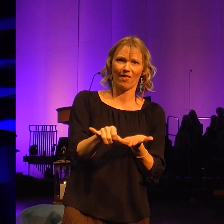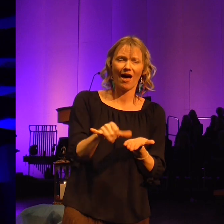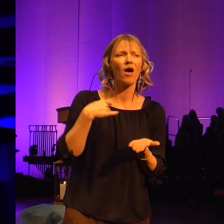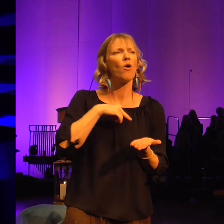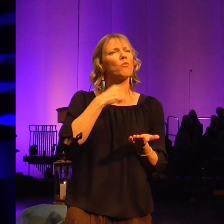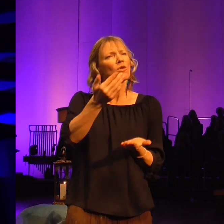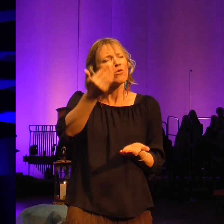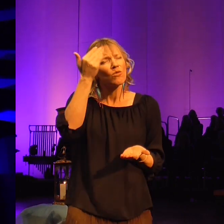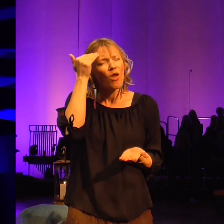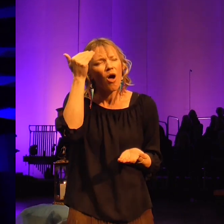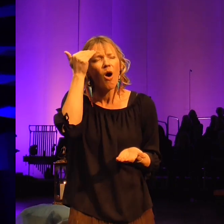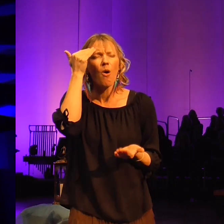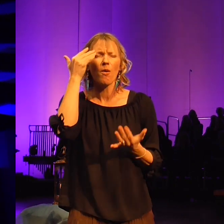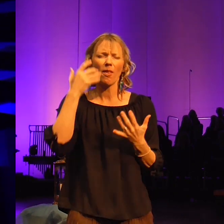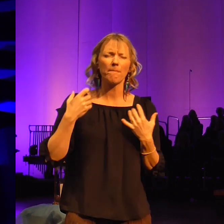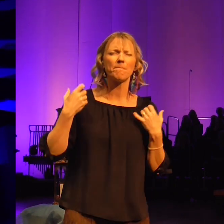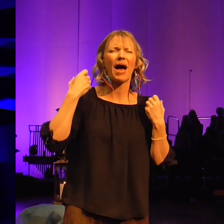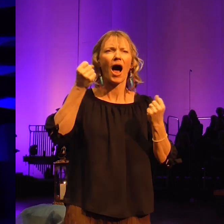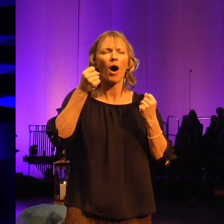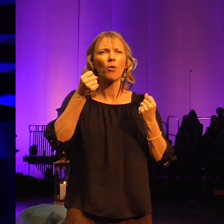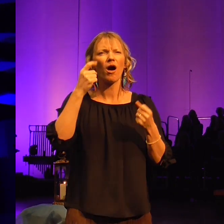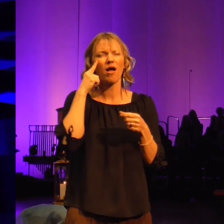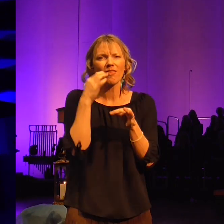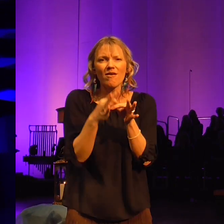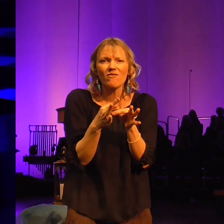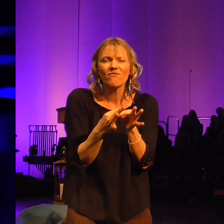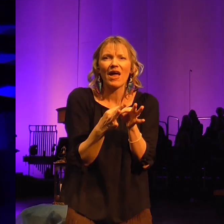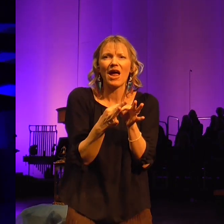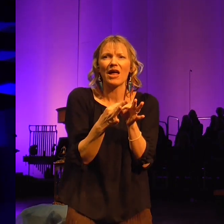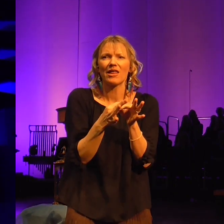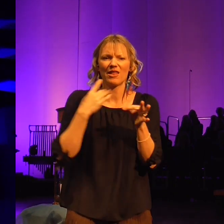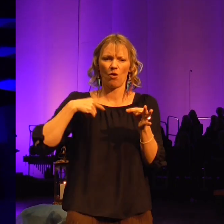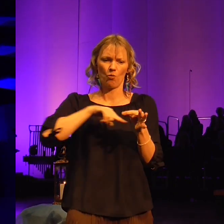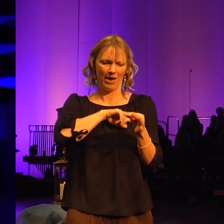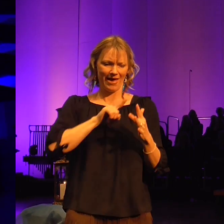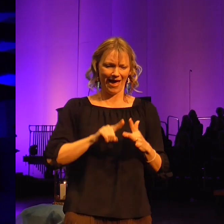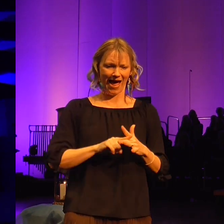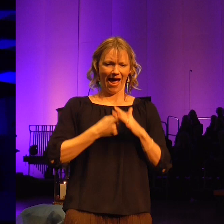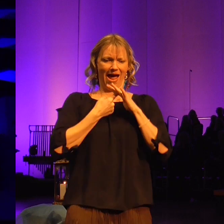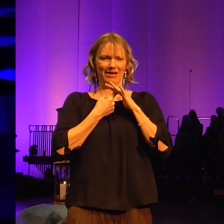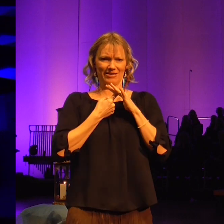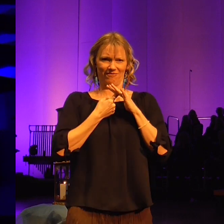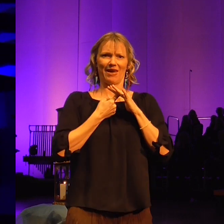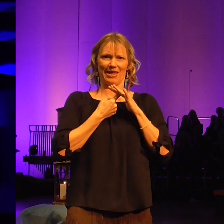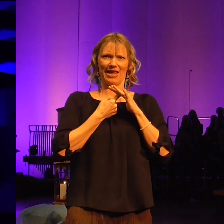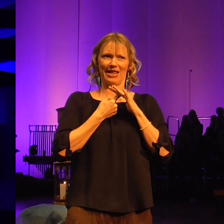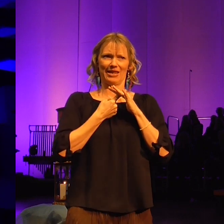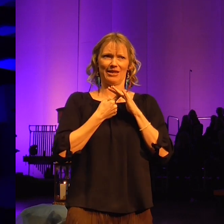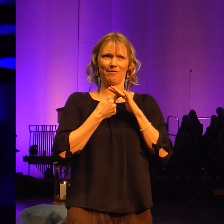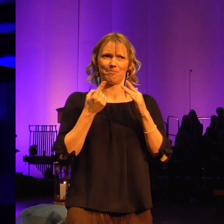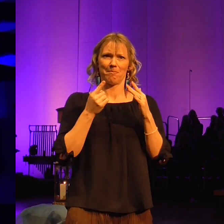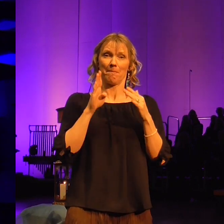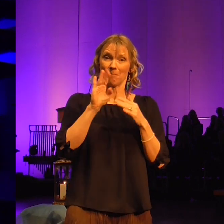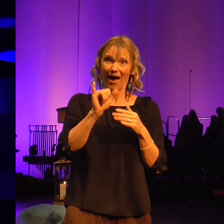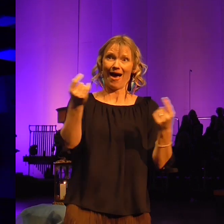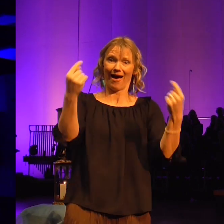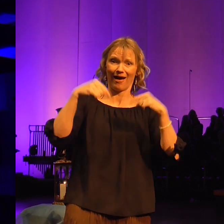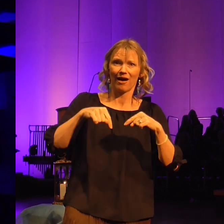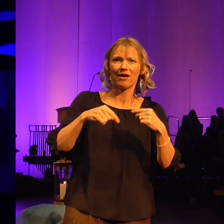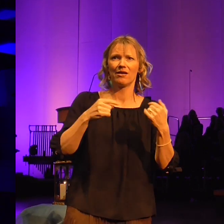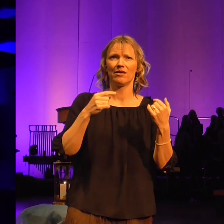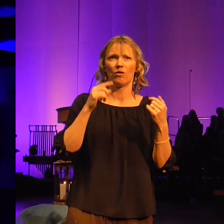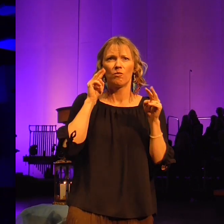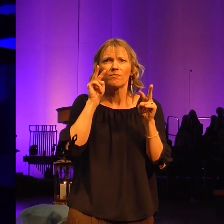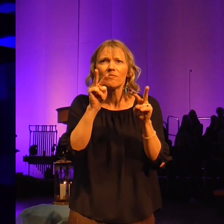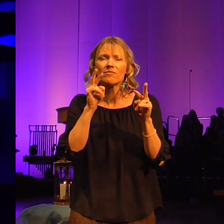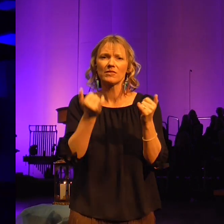know that that power and that faith that we've activated by taking those steps to be present here today are met